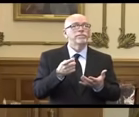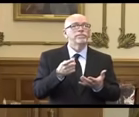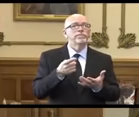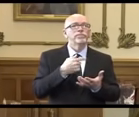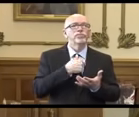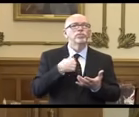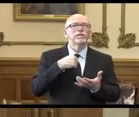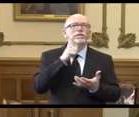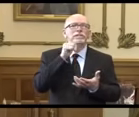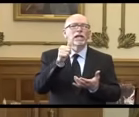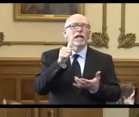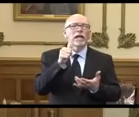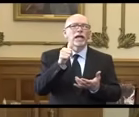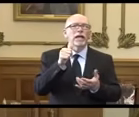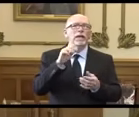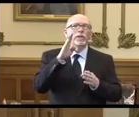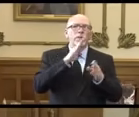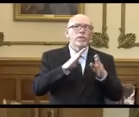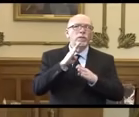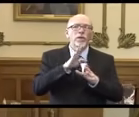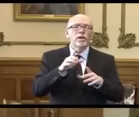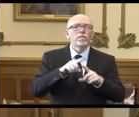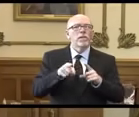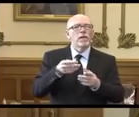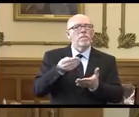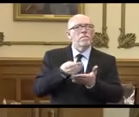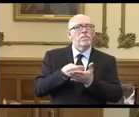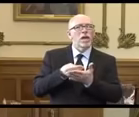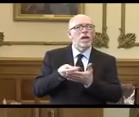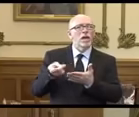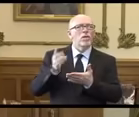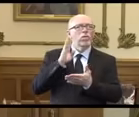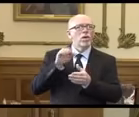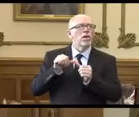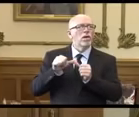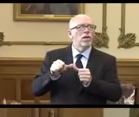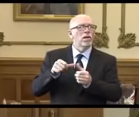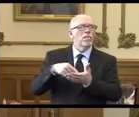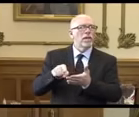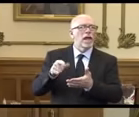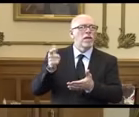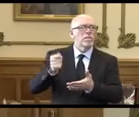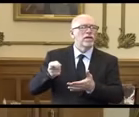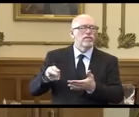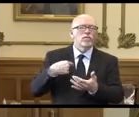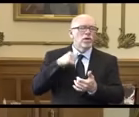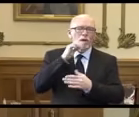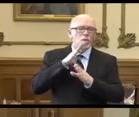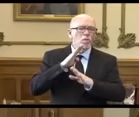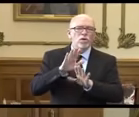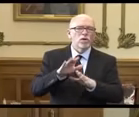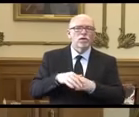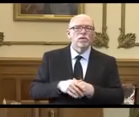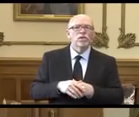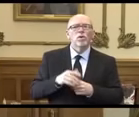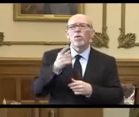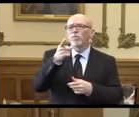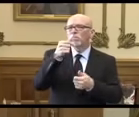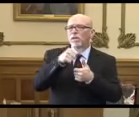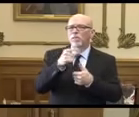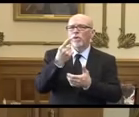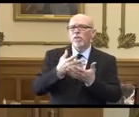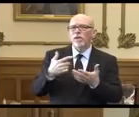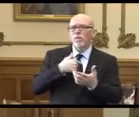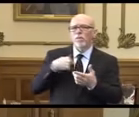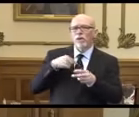we're not really worried a whole lot about is money being there to pay benefits. As you may recall, one of the things that we've